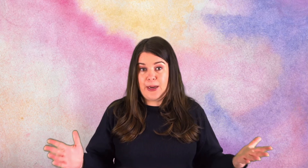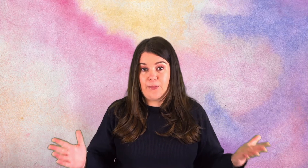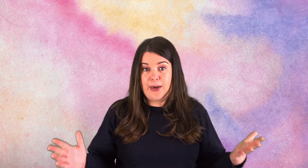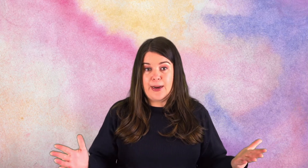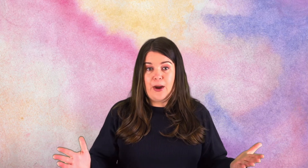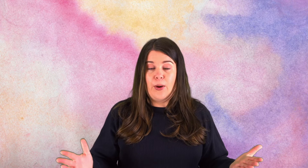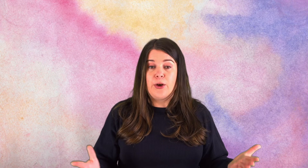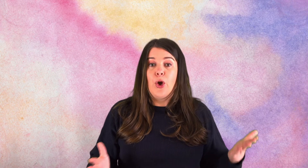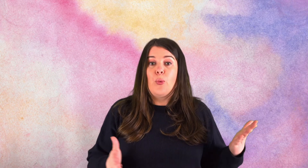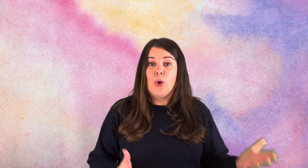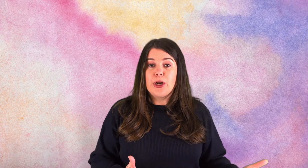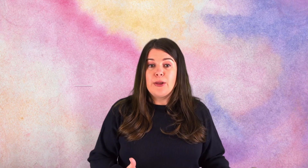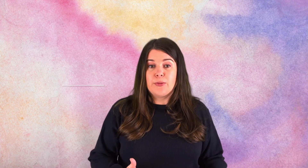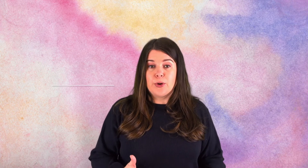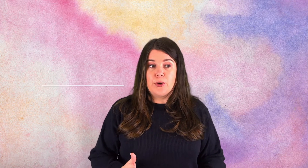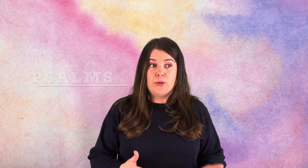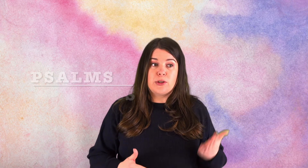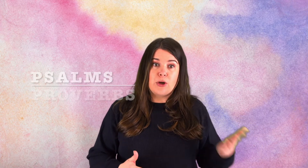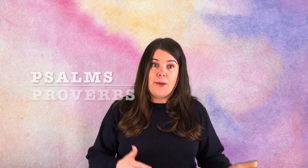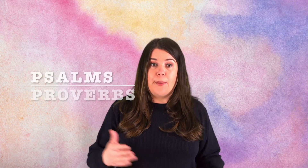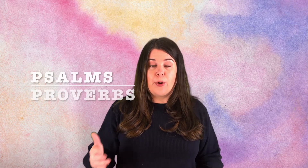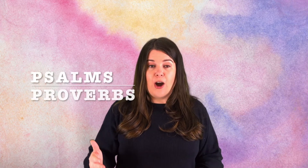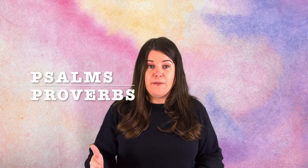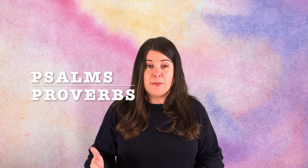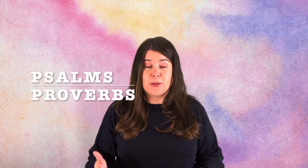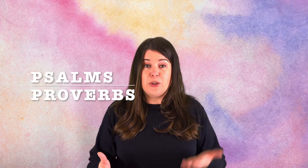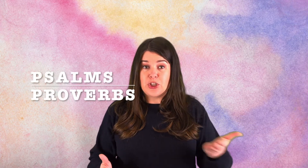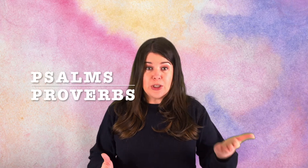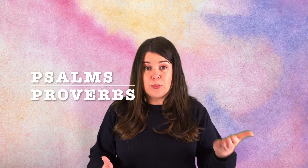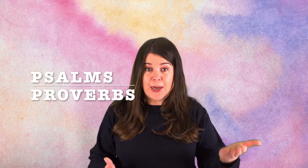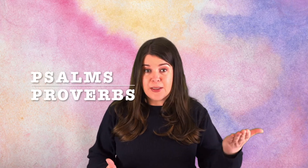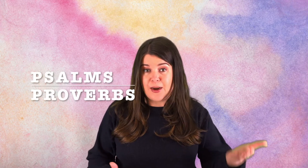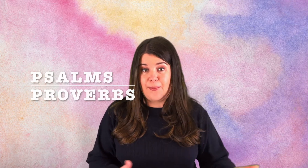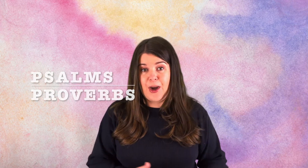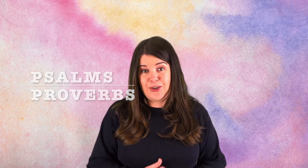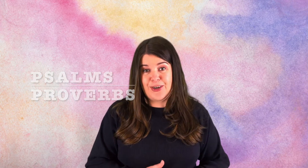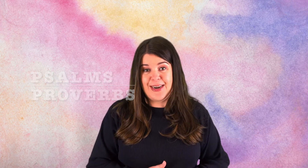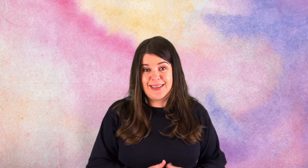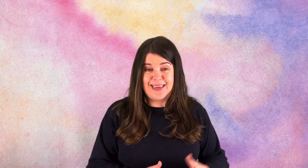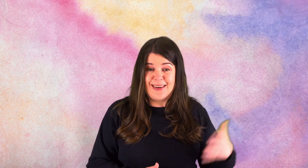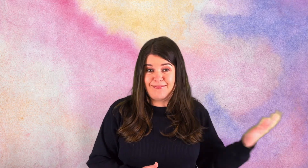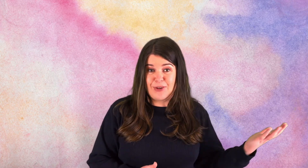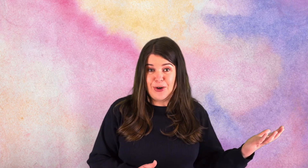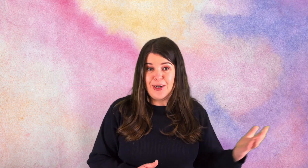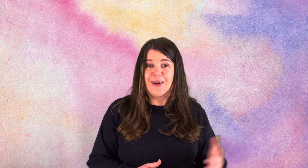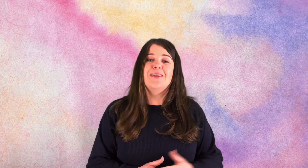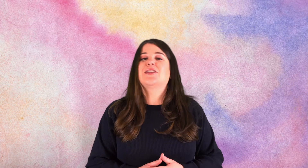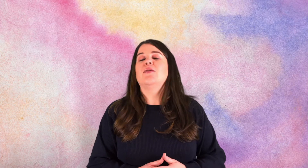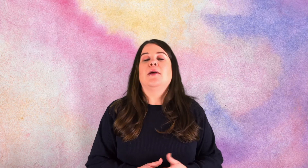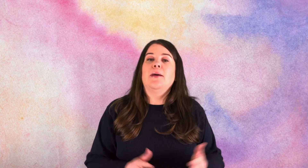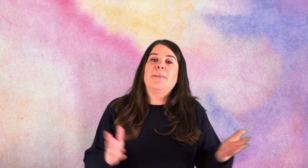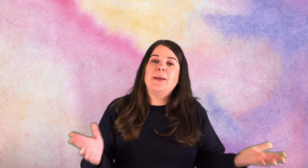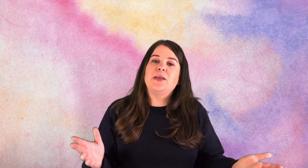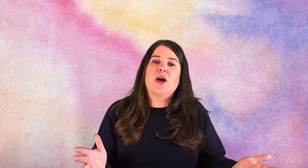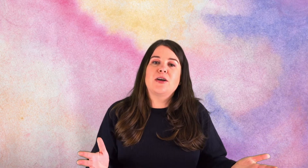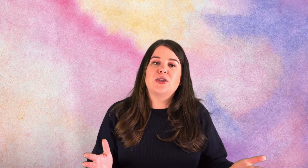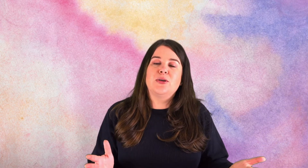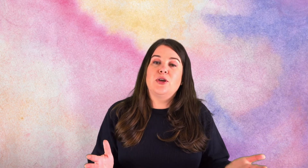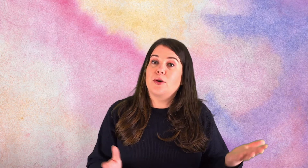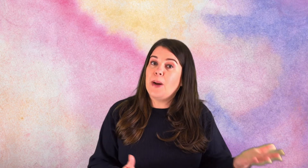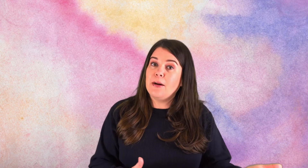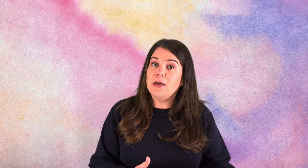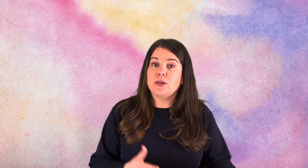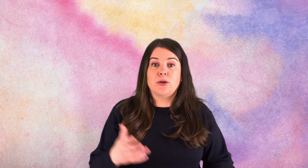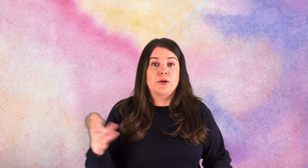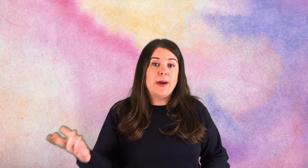reading plan right now and working through Psalm and Proverbs? And we just read Psalm 119 earlier. So maybe talk to